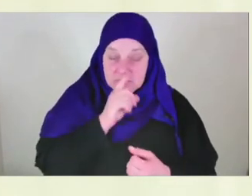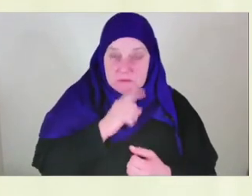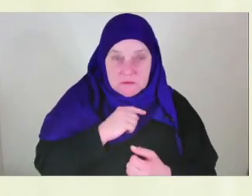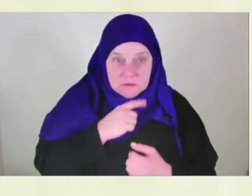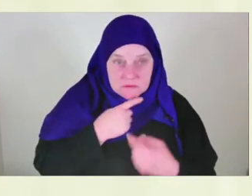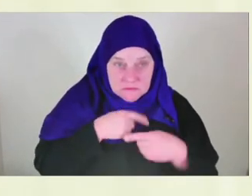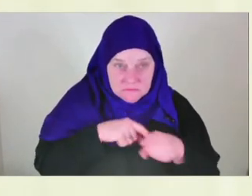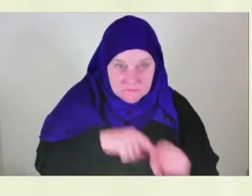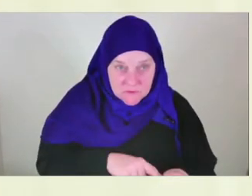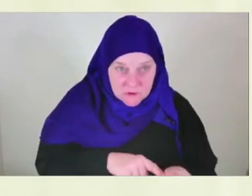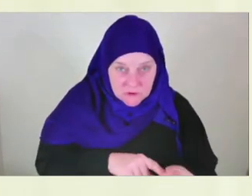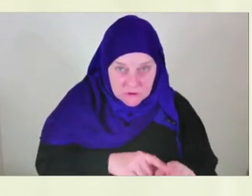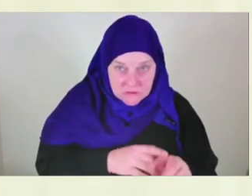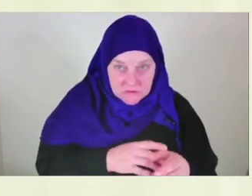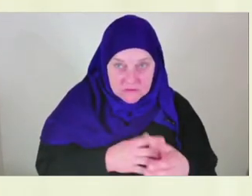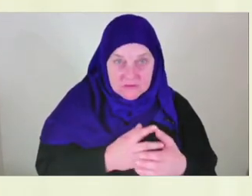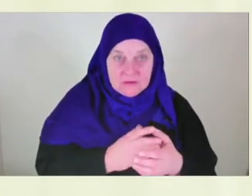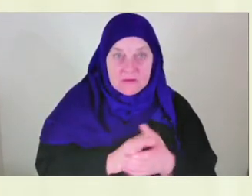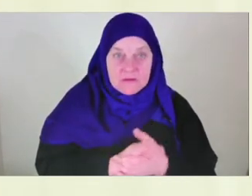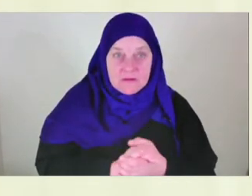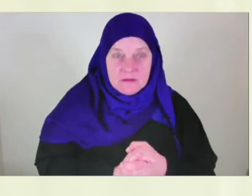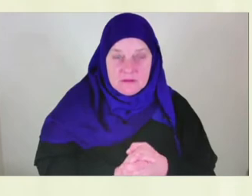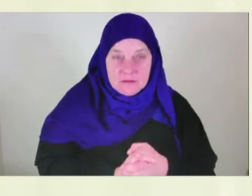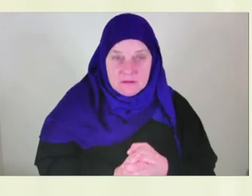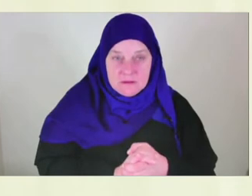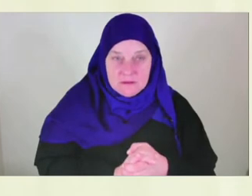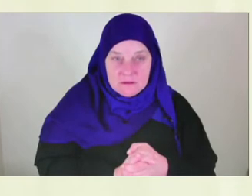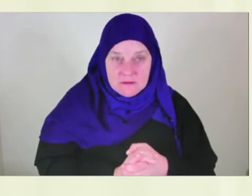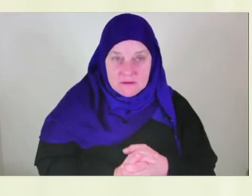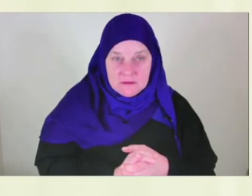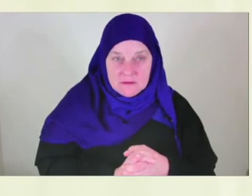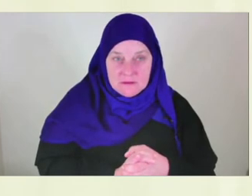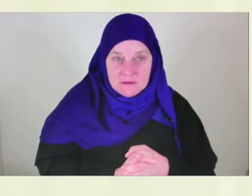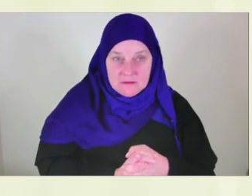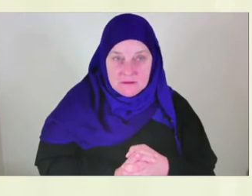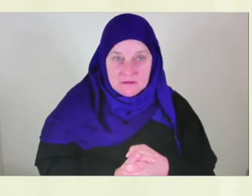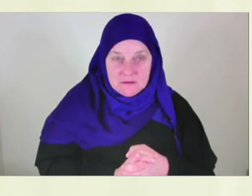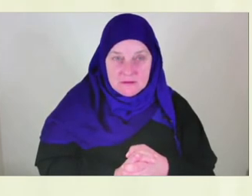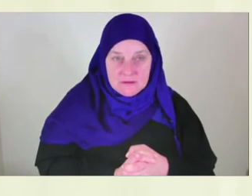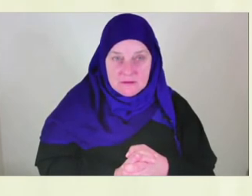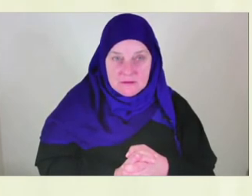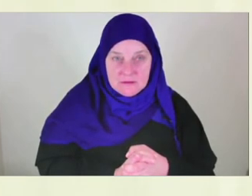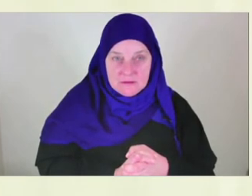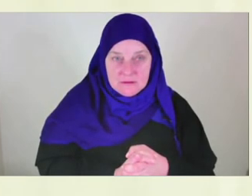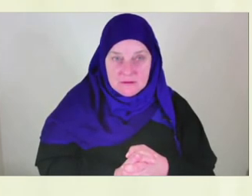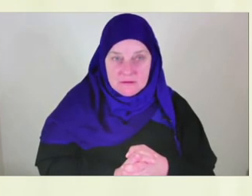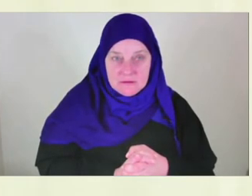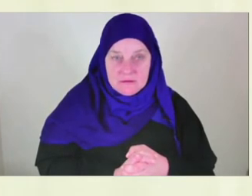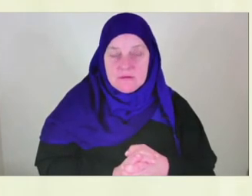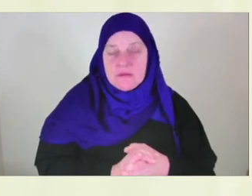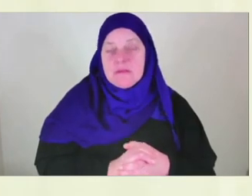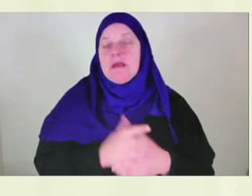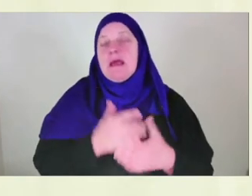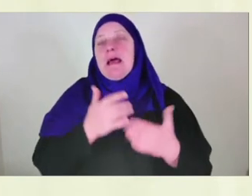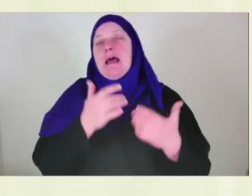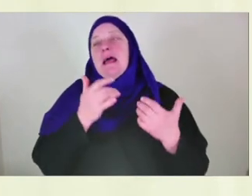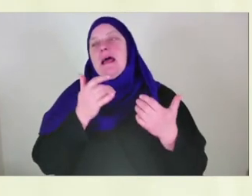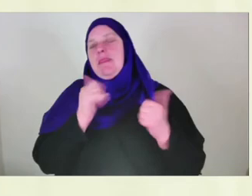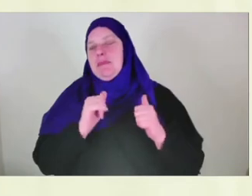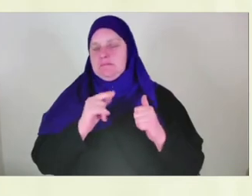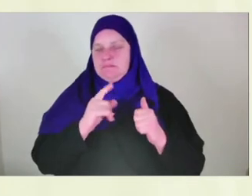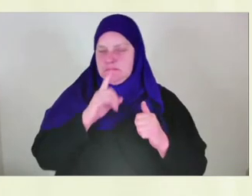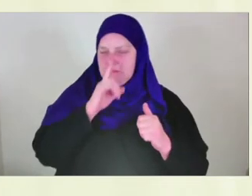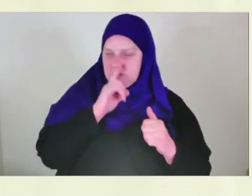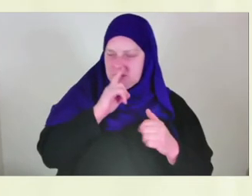ecclesiastical system, the scholarly world, and people start doubting the opinions of the marasha. Yeah. I just remember once, the first